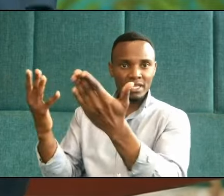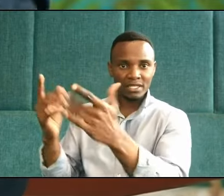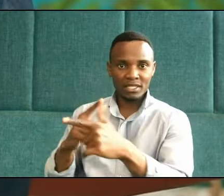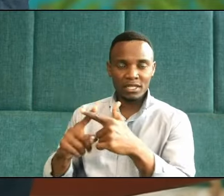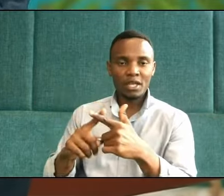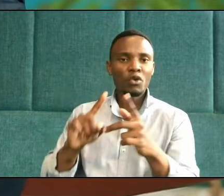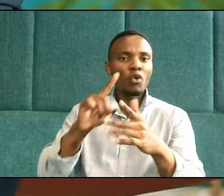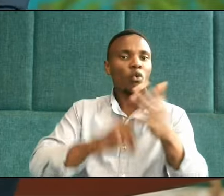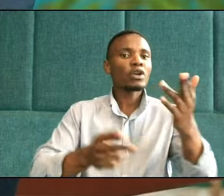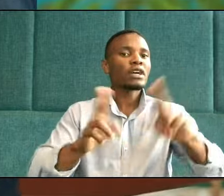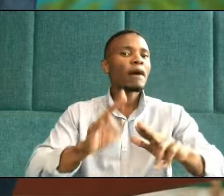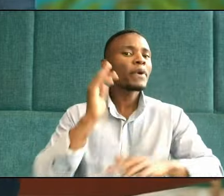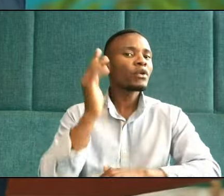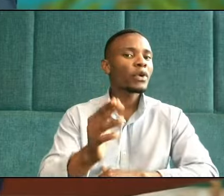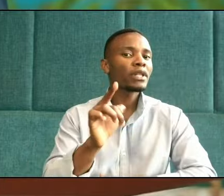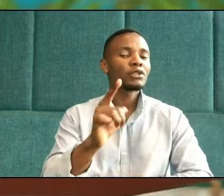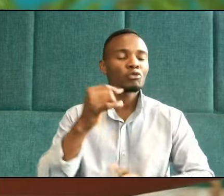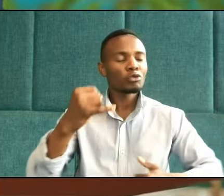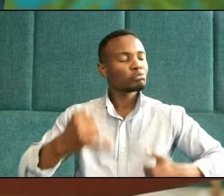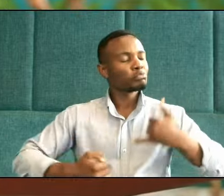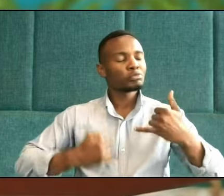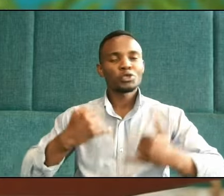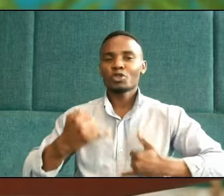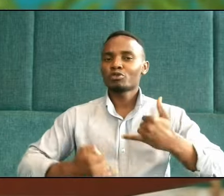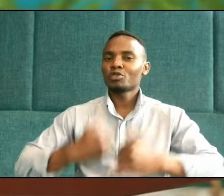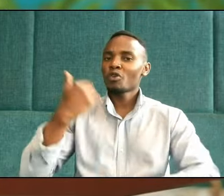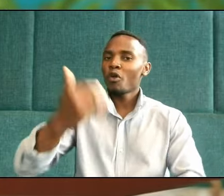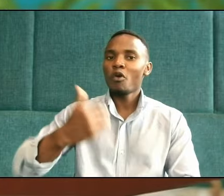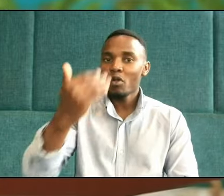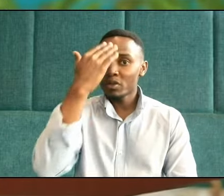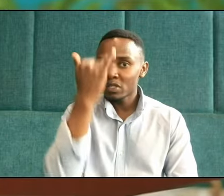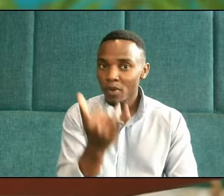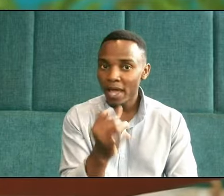a spontaneous joy, because you know